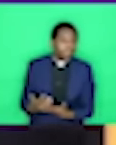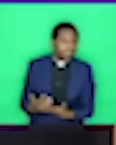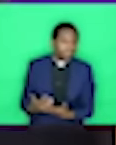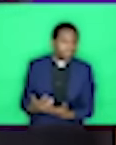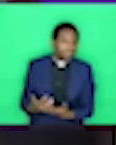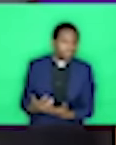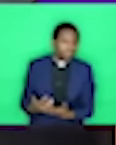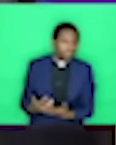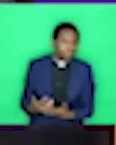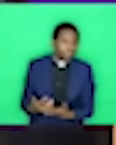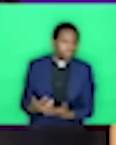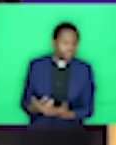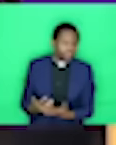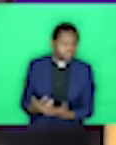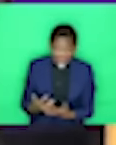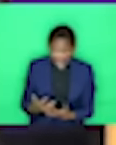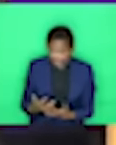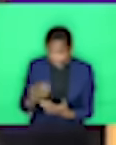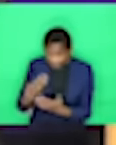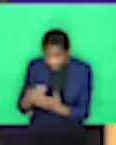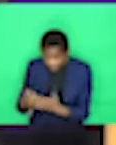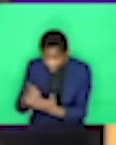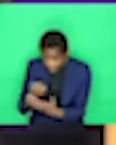the activity of the citizens.